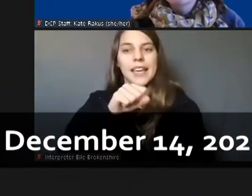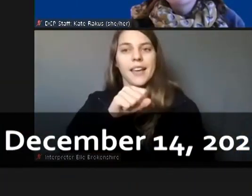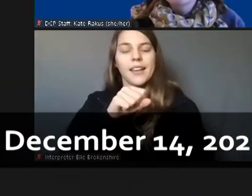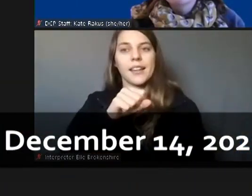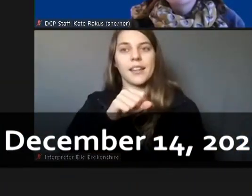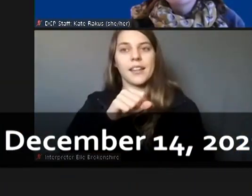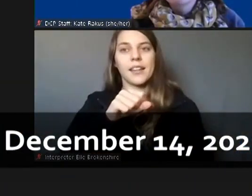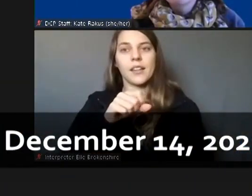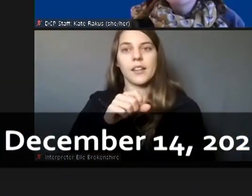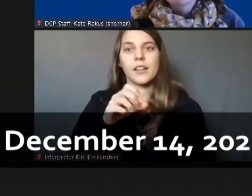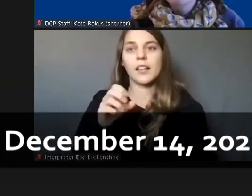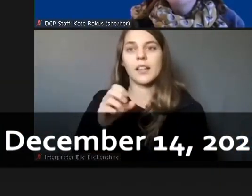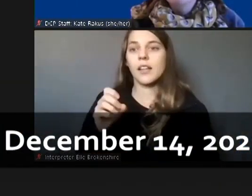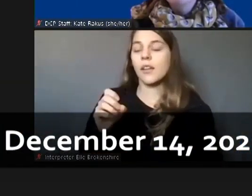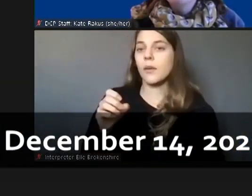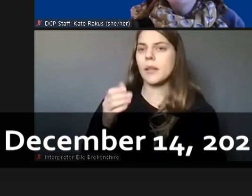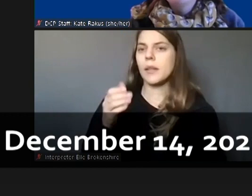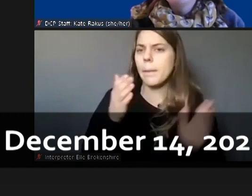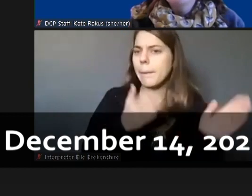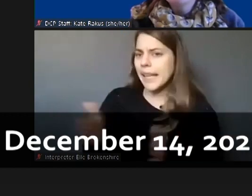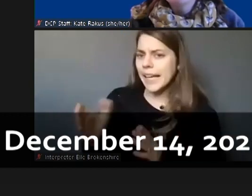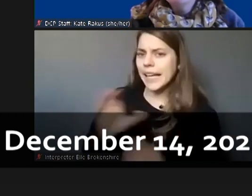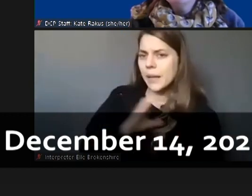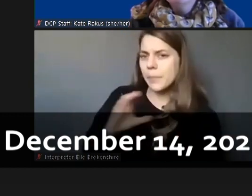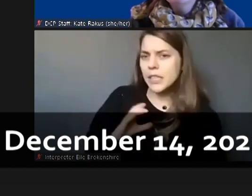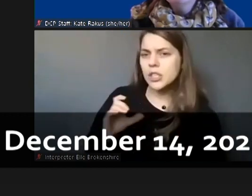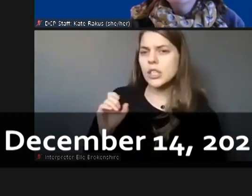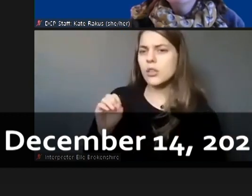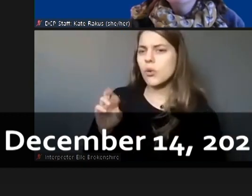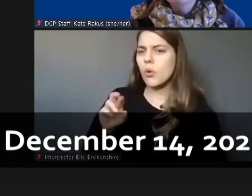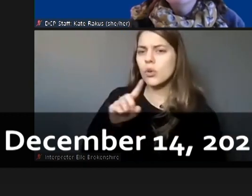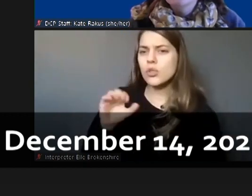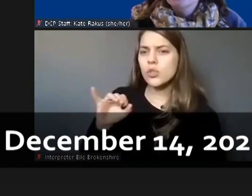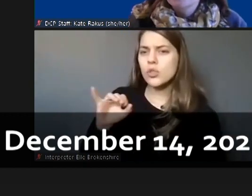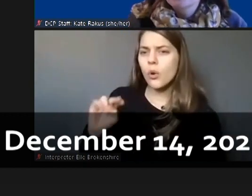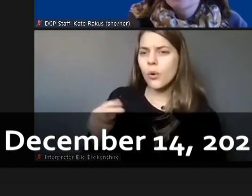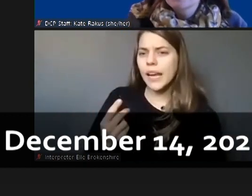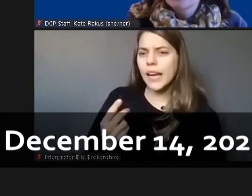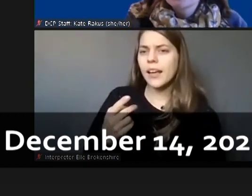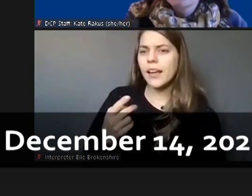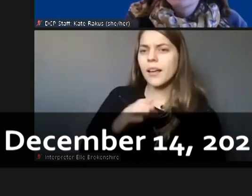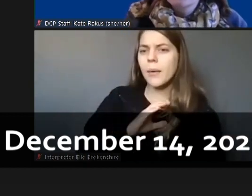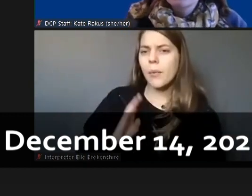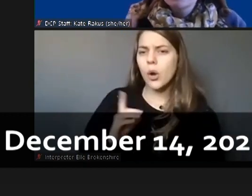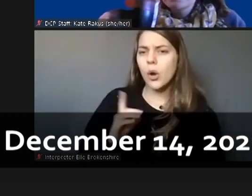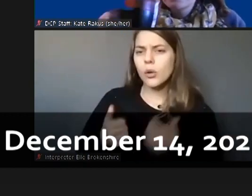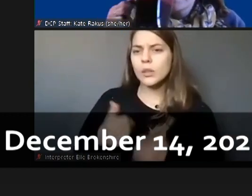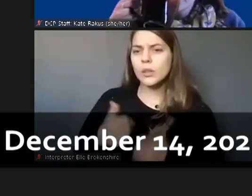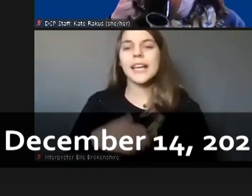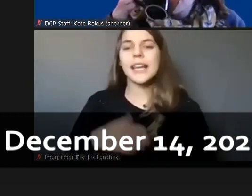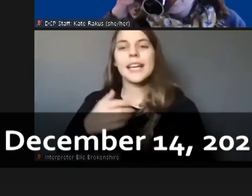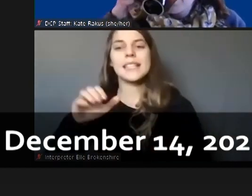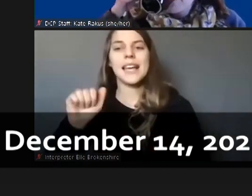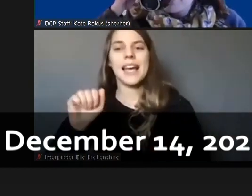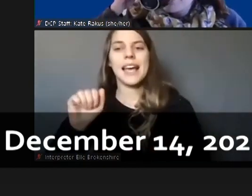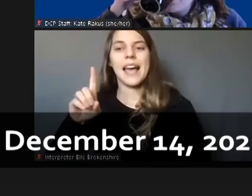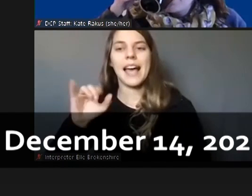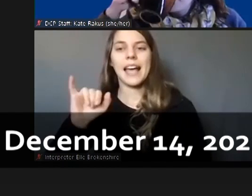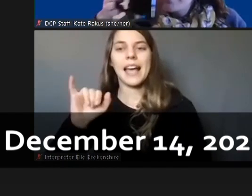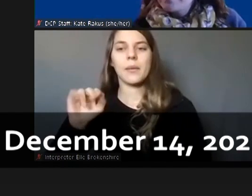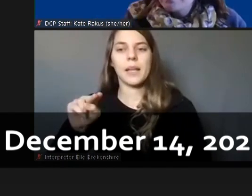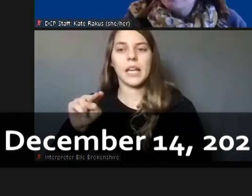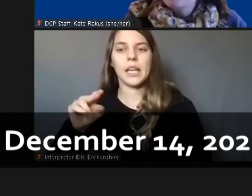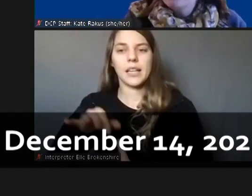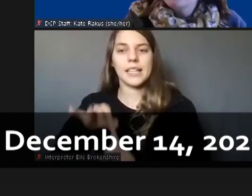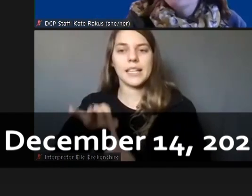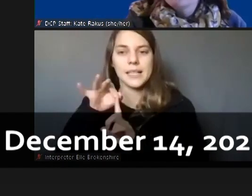planning commission, zoning commission. Which one will this go to? So it's an administrator's exception, and that I could choose to deny the administrator's exception.